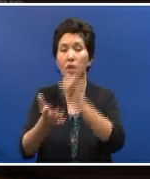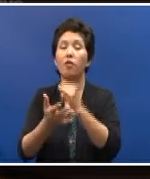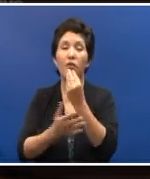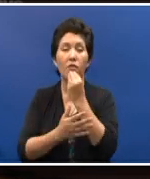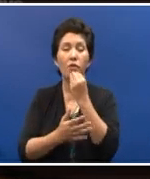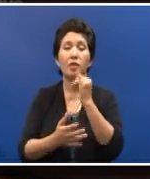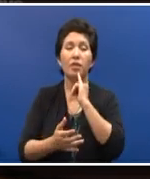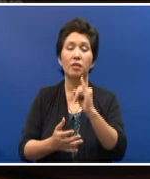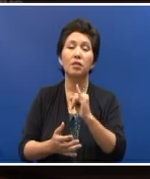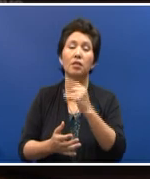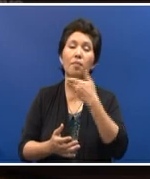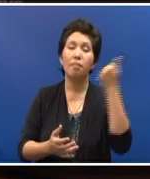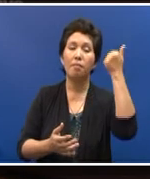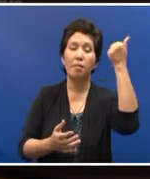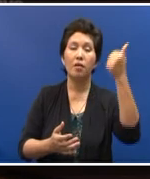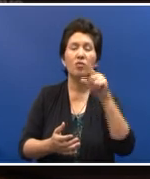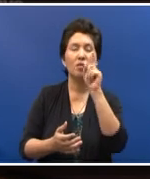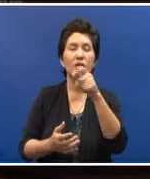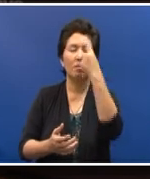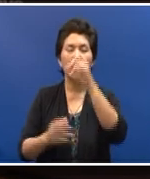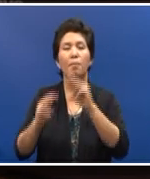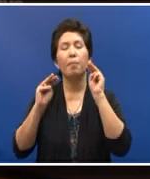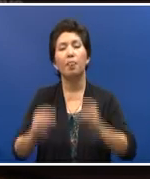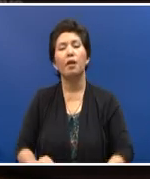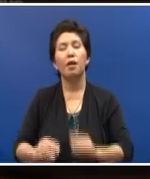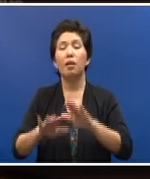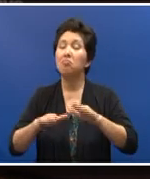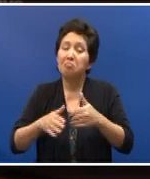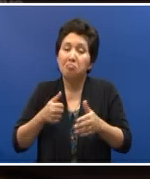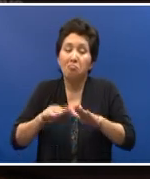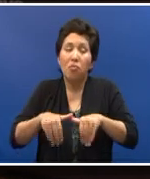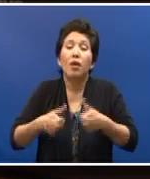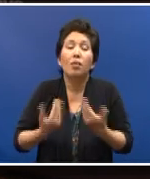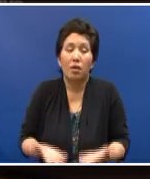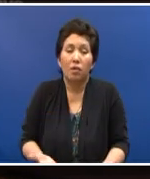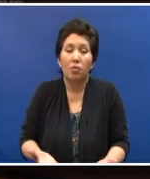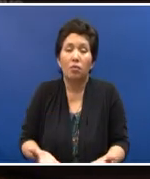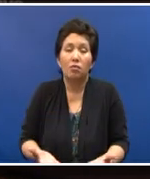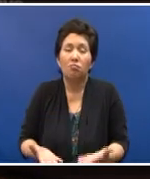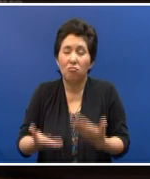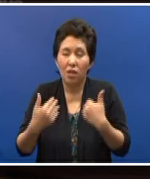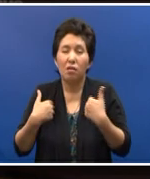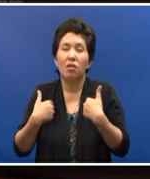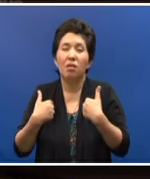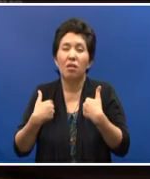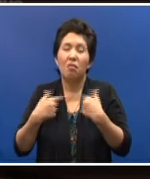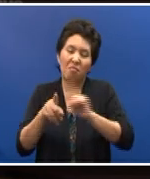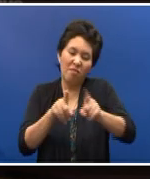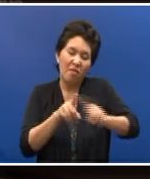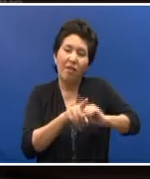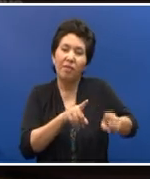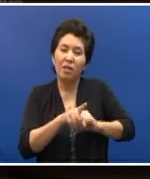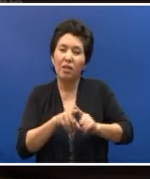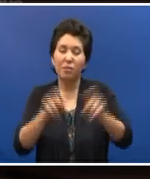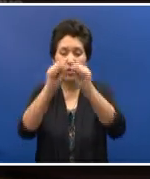food is the basic needs of the human being. However, okay, due to varieties of systems